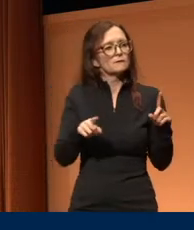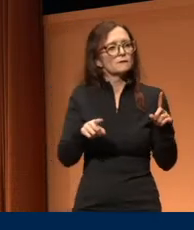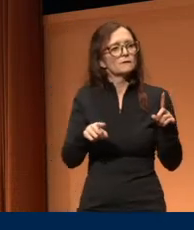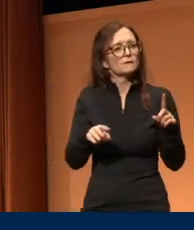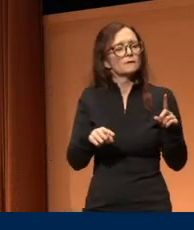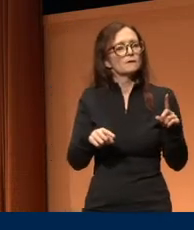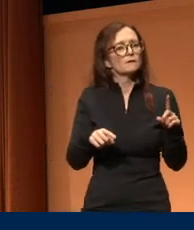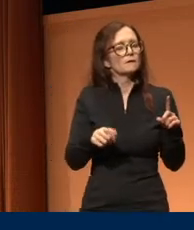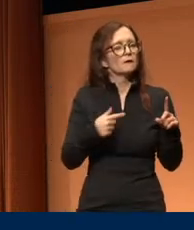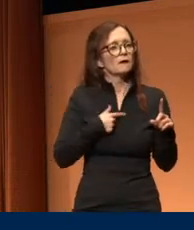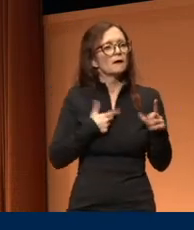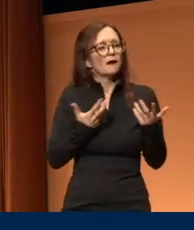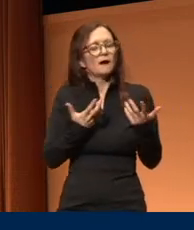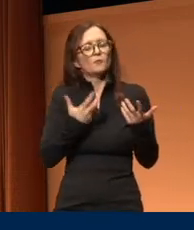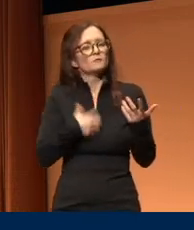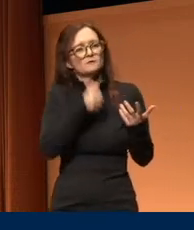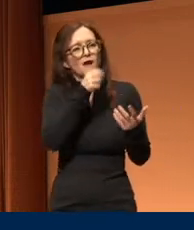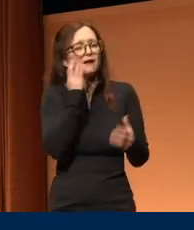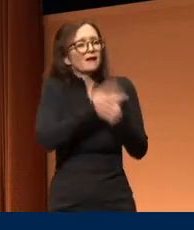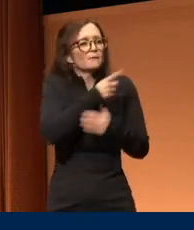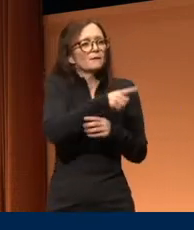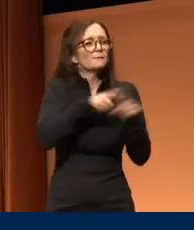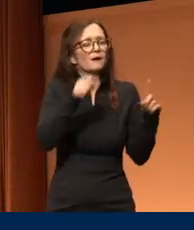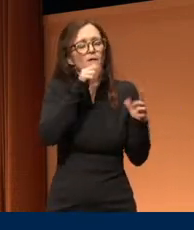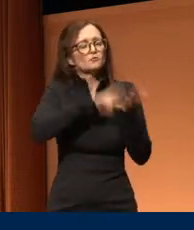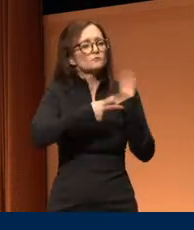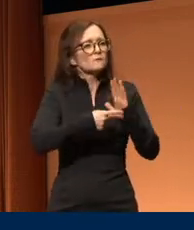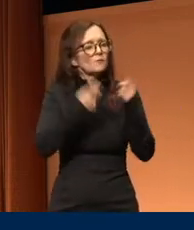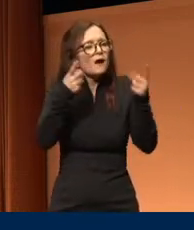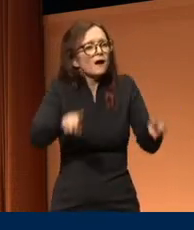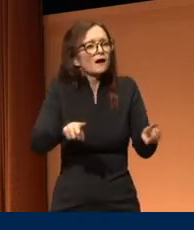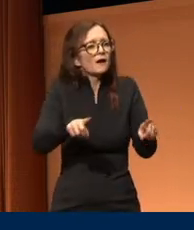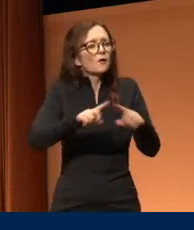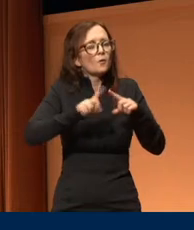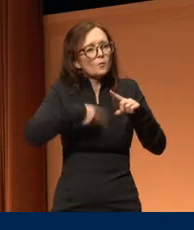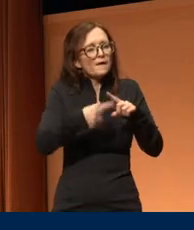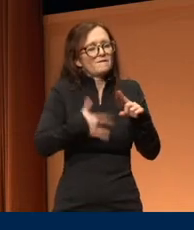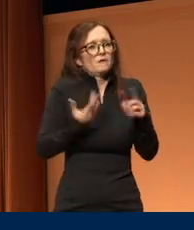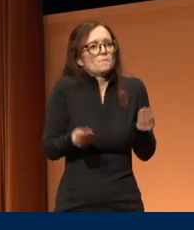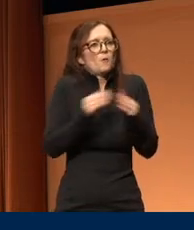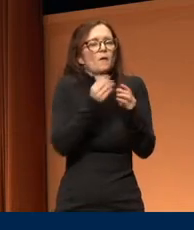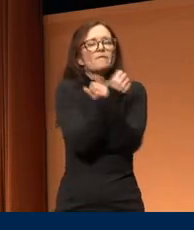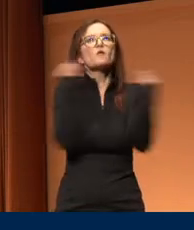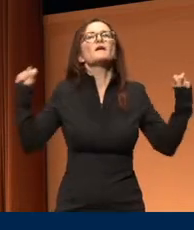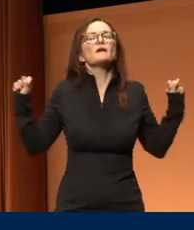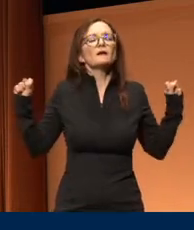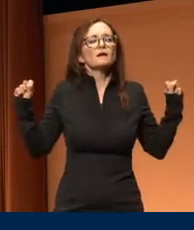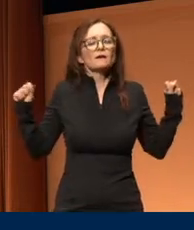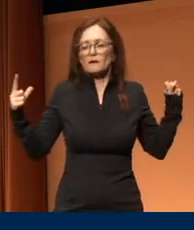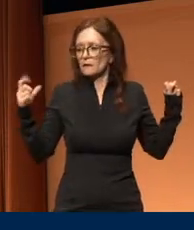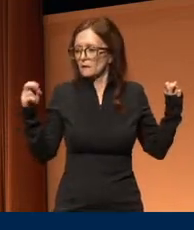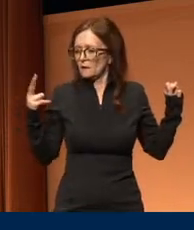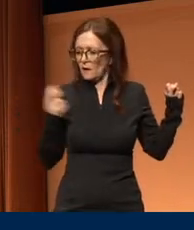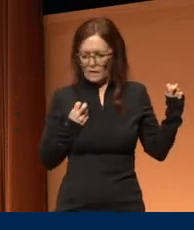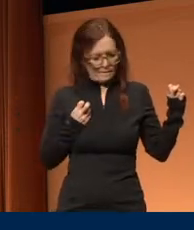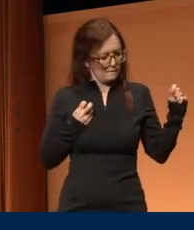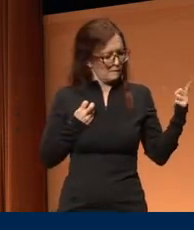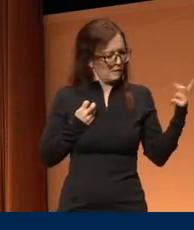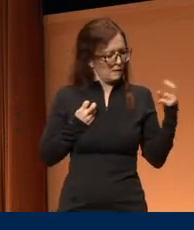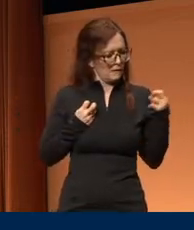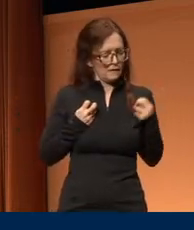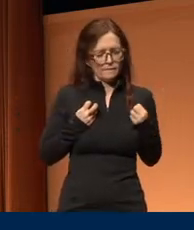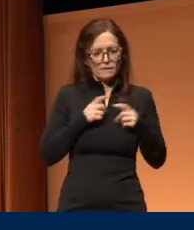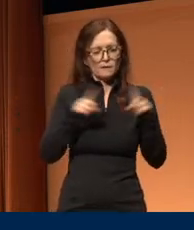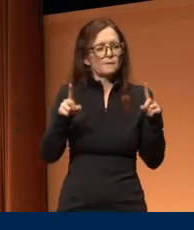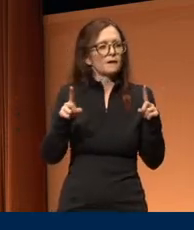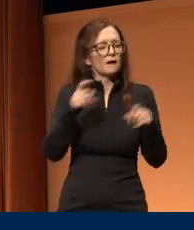hadn't interrupted him though, because I'll never know what he meant to say happened once he felt free and loved. A plausible interpretation based on the rest